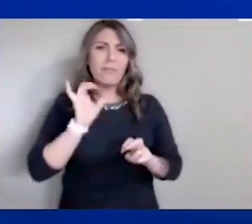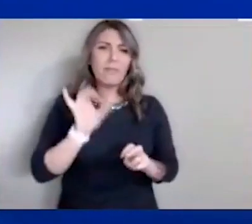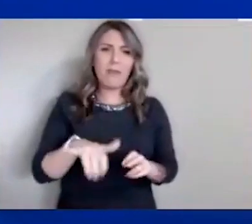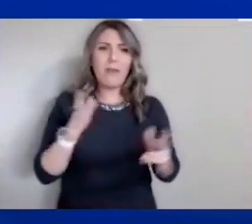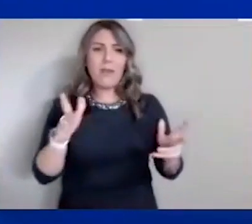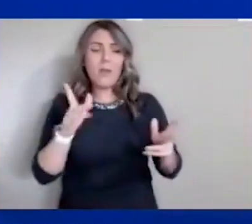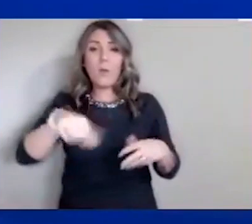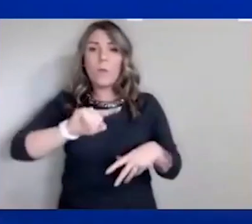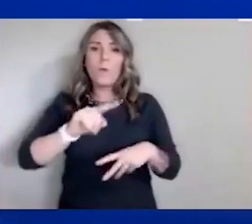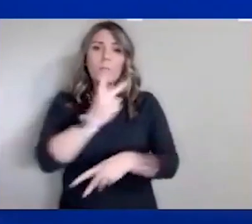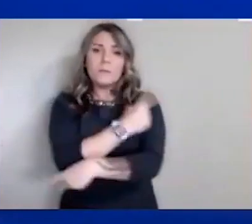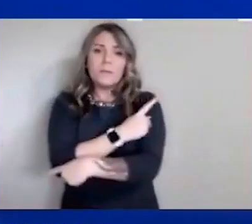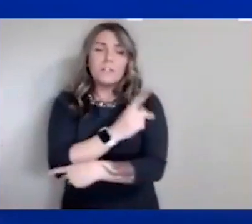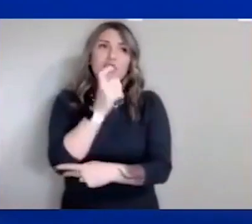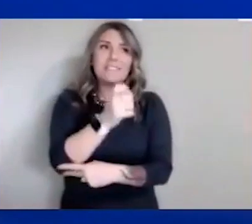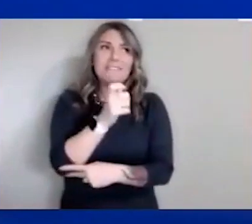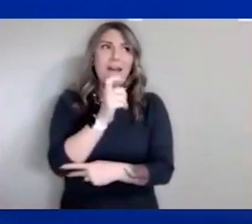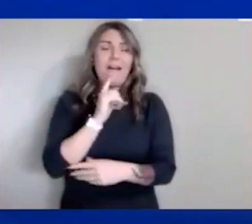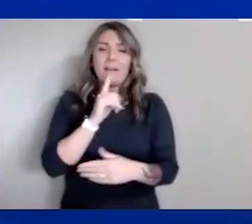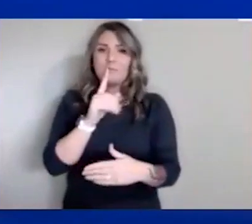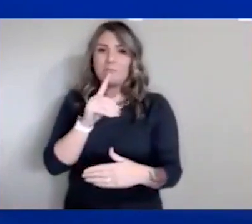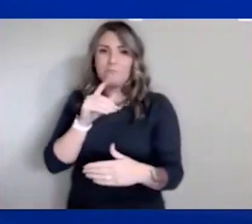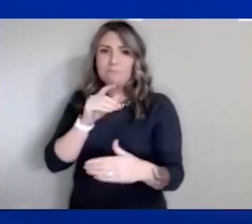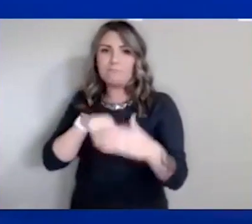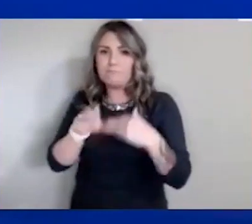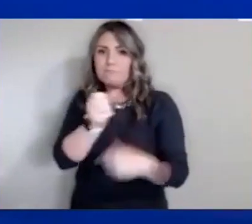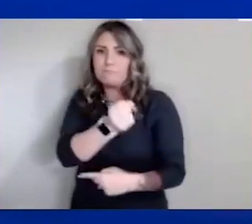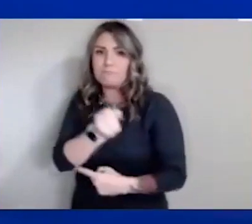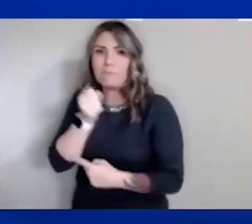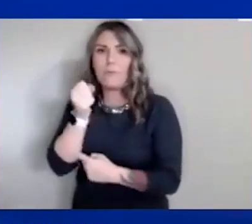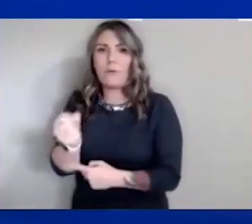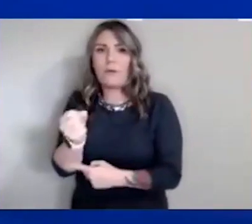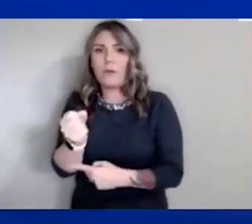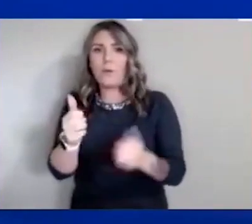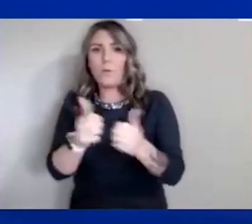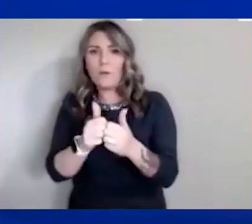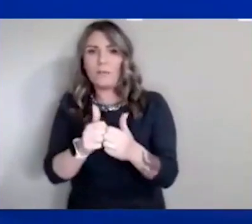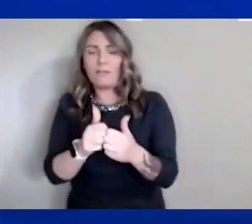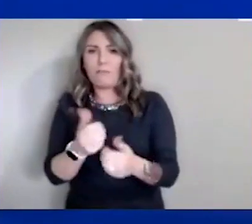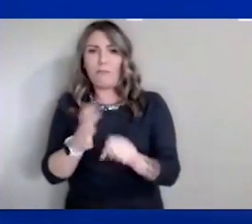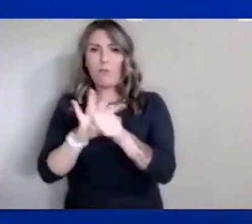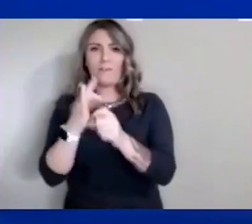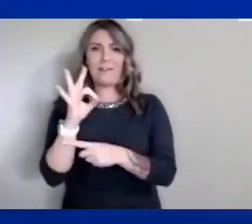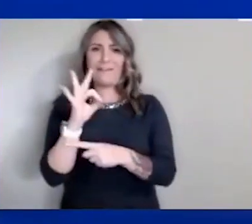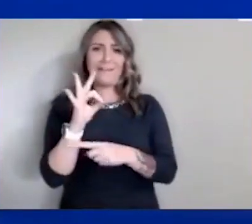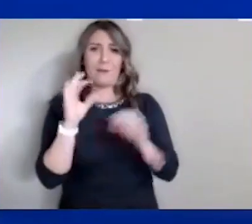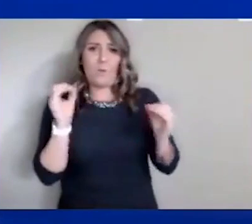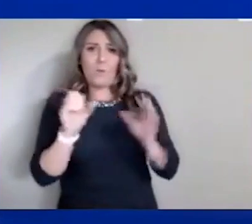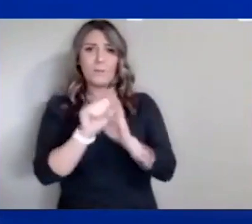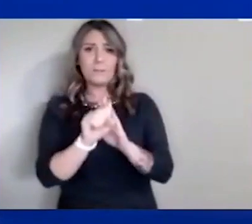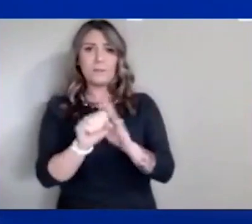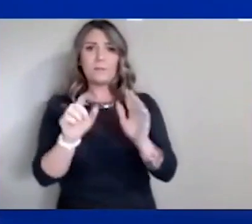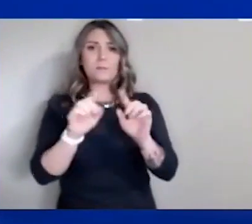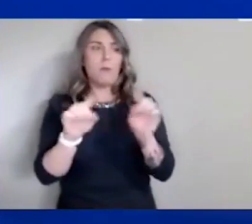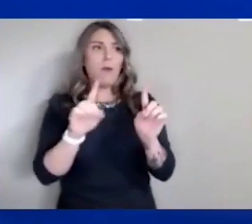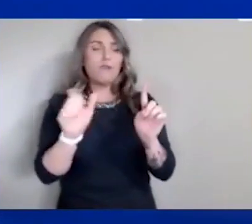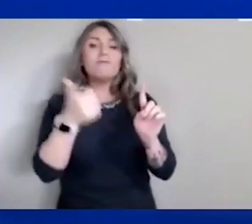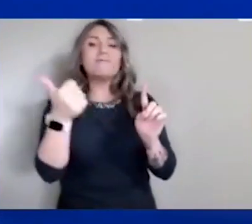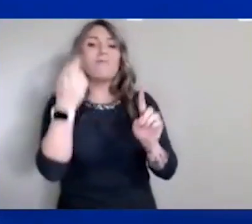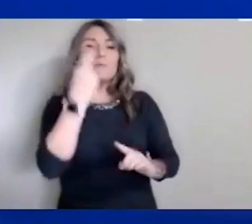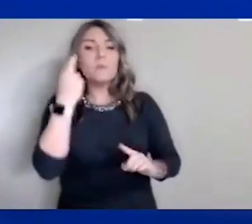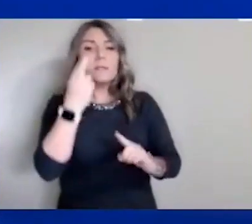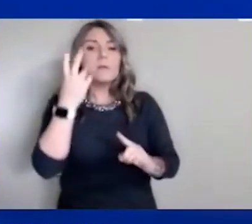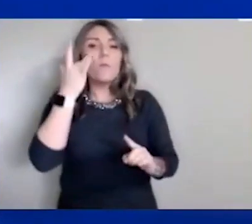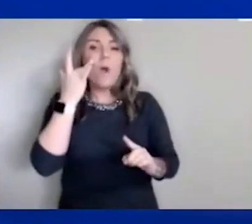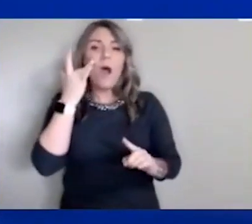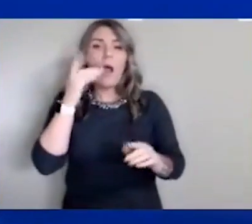would not be admitted with COVID because they don't have COVID symptoms. What they really have is some other thing that's brought them into the emergency room. So that's not someone